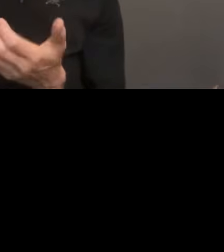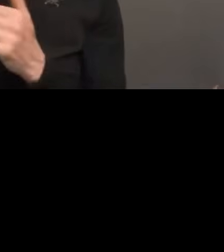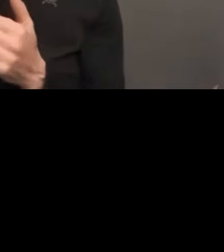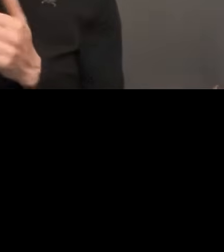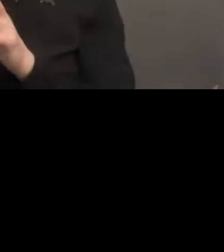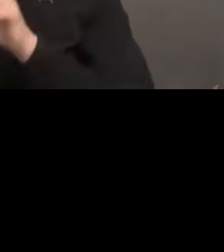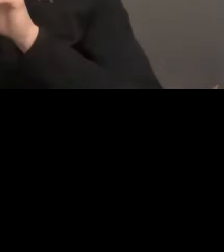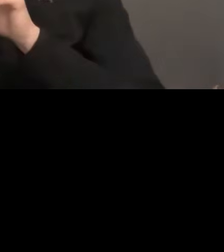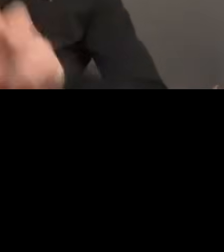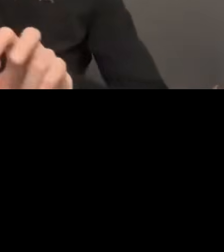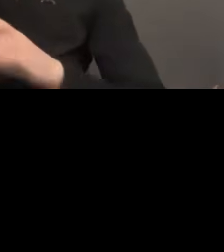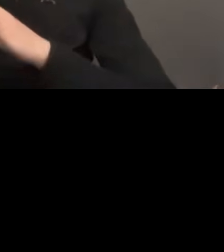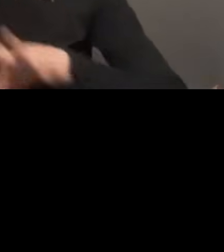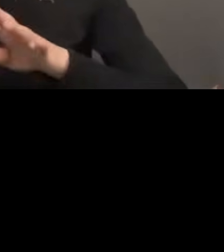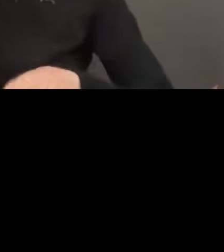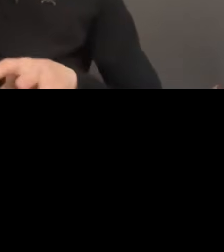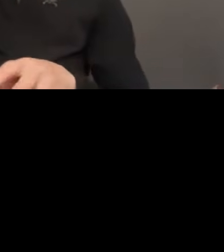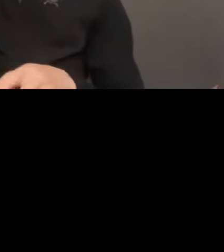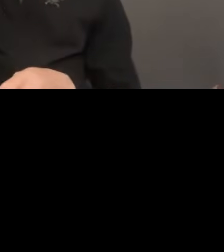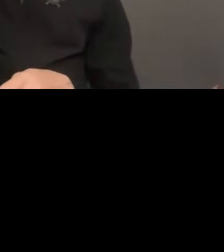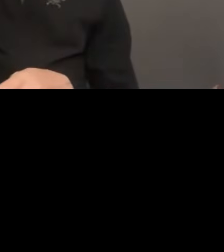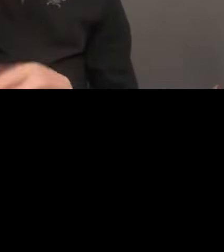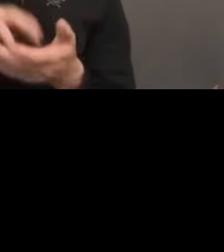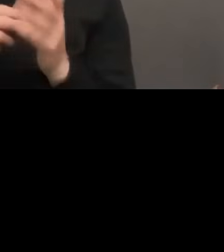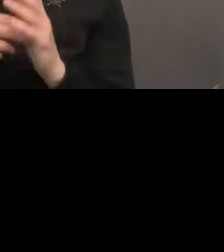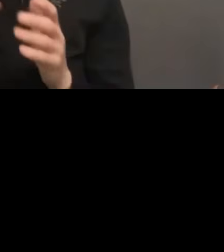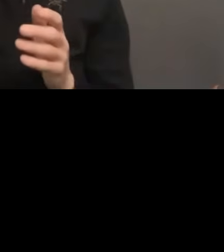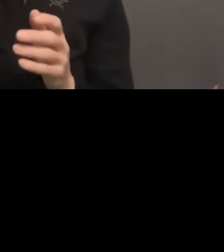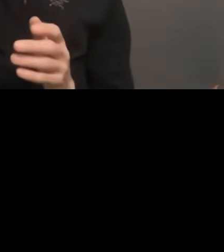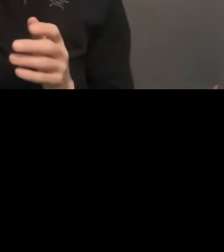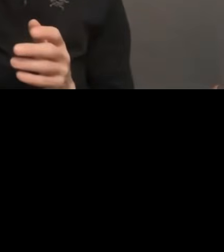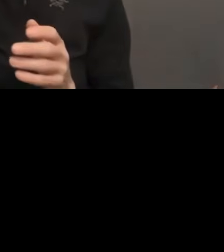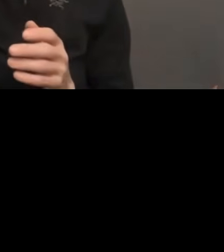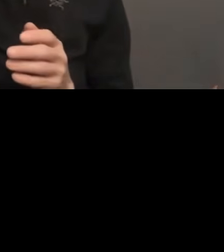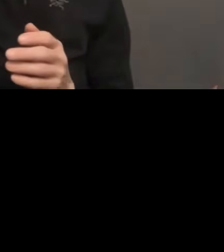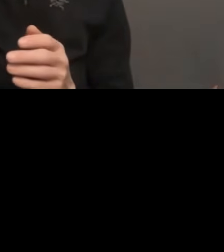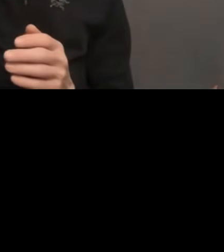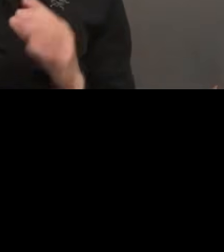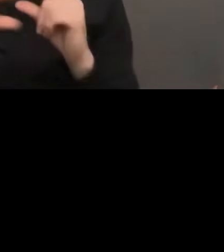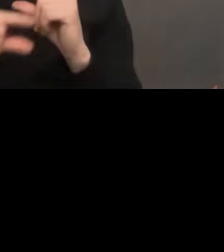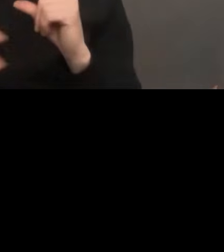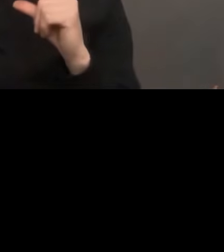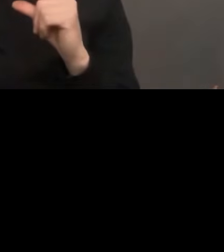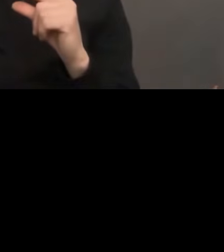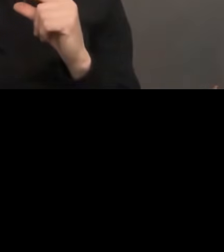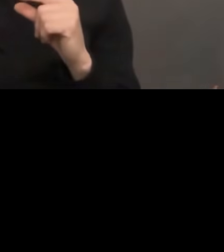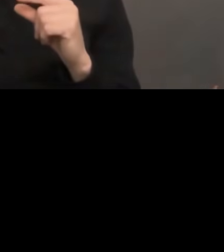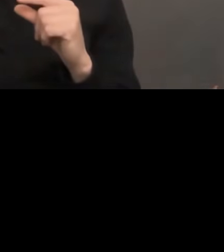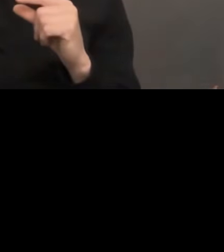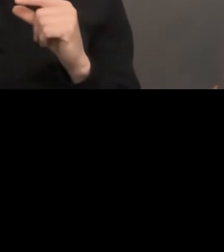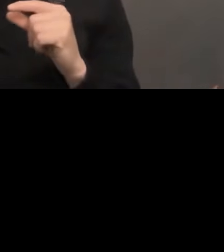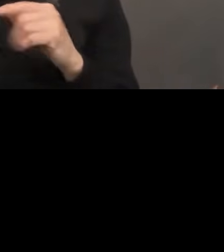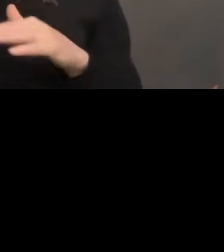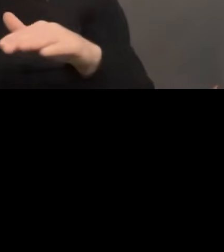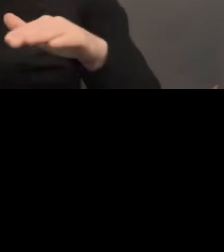of the drums inside the ship, that they needed a ship with shallow draft to be able to get up close to